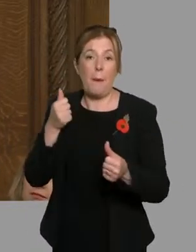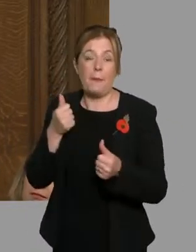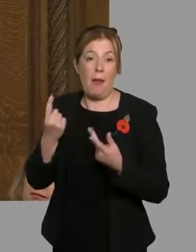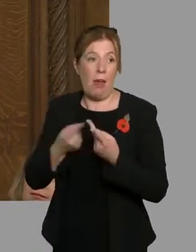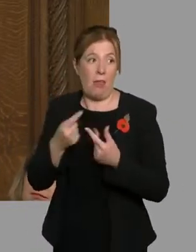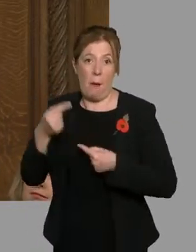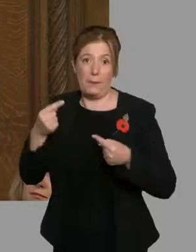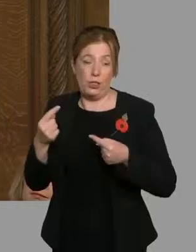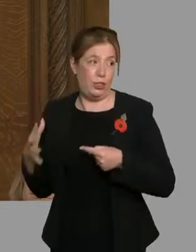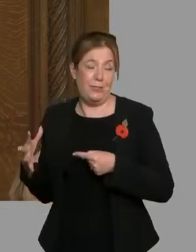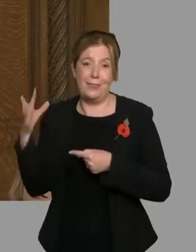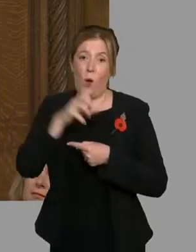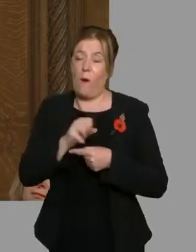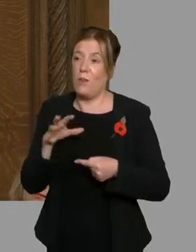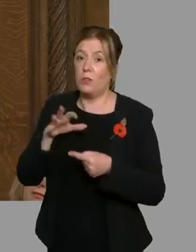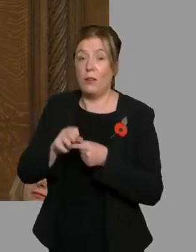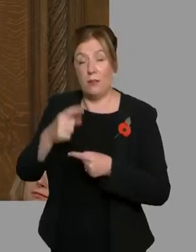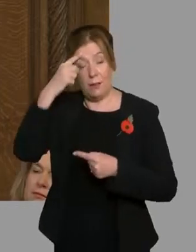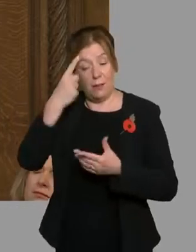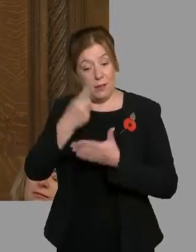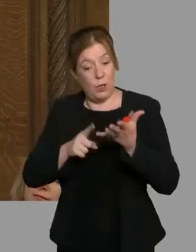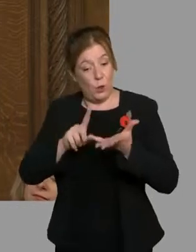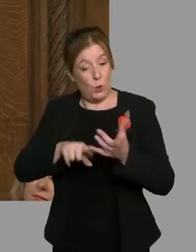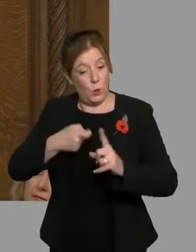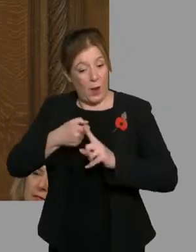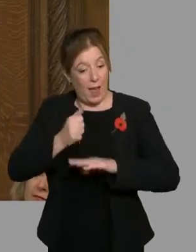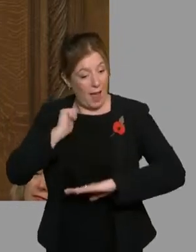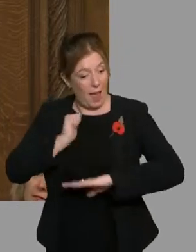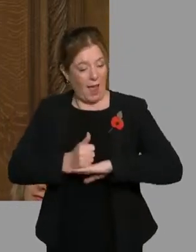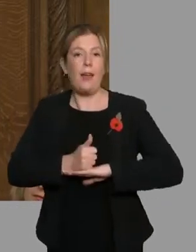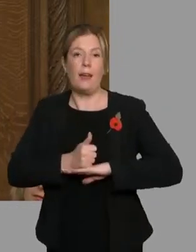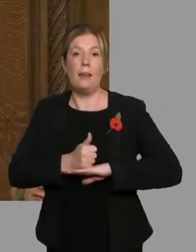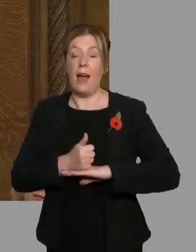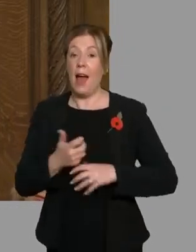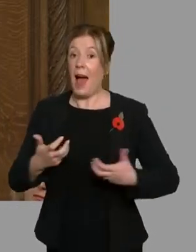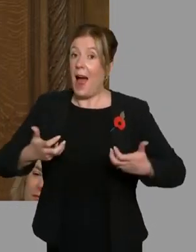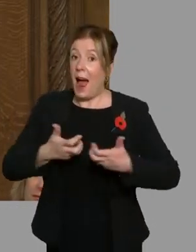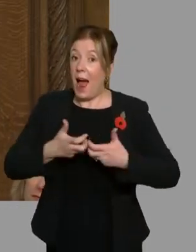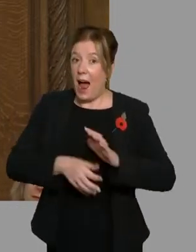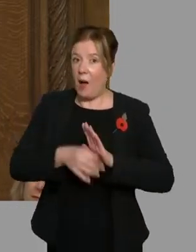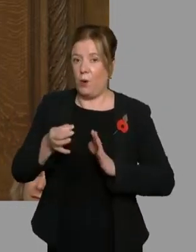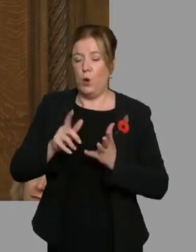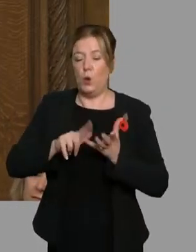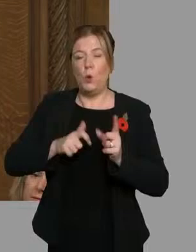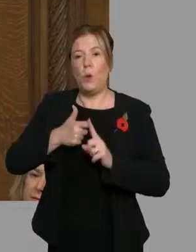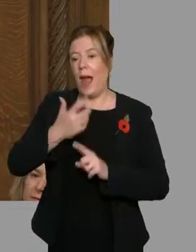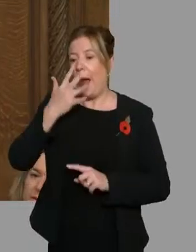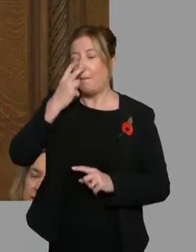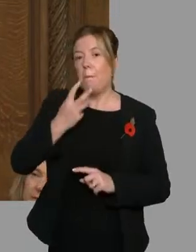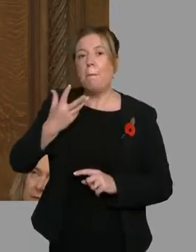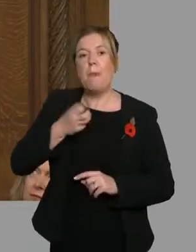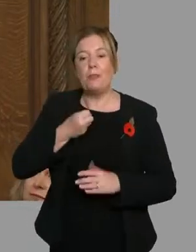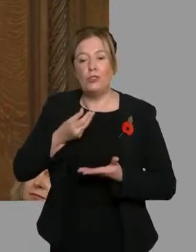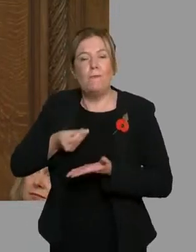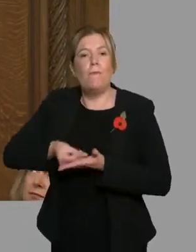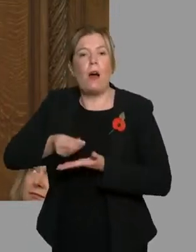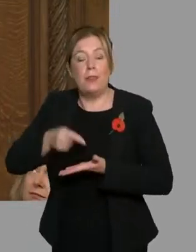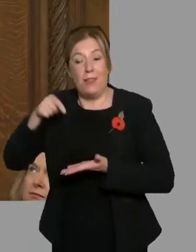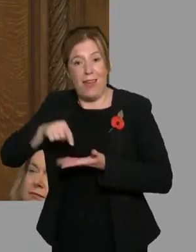to unlock some of the hundreds of billions in UK pension funds in the city, only 3% of which are now investing in UK equities.